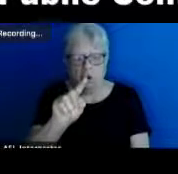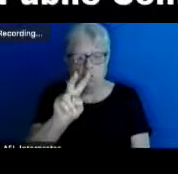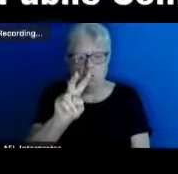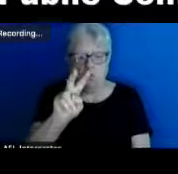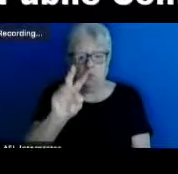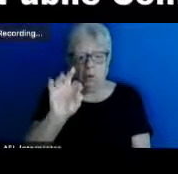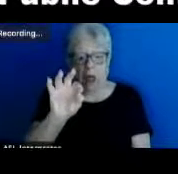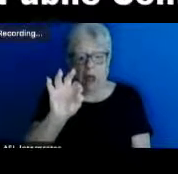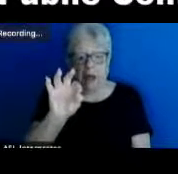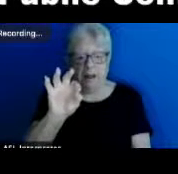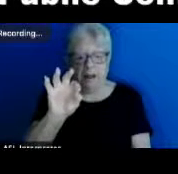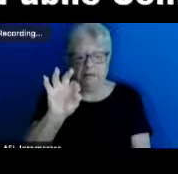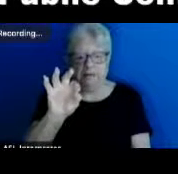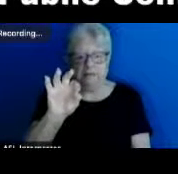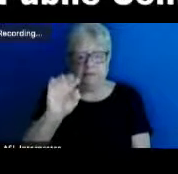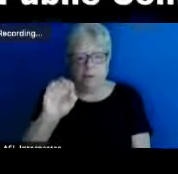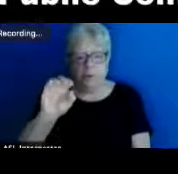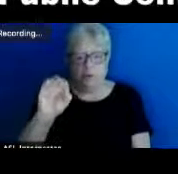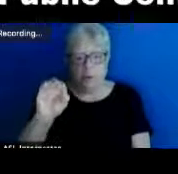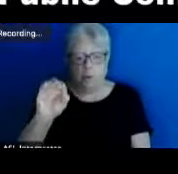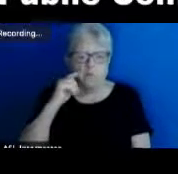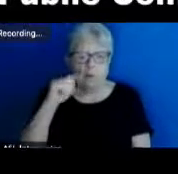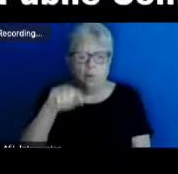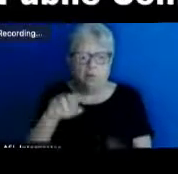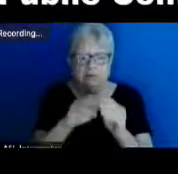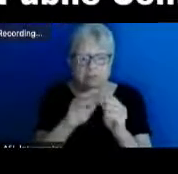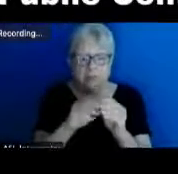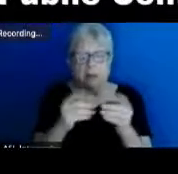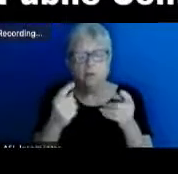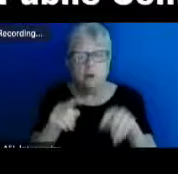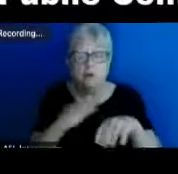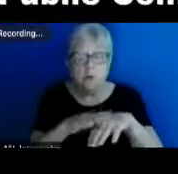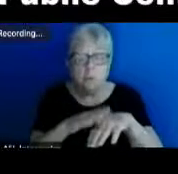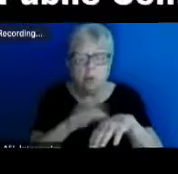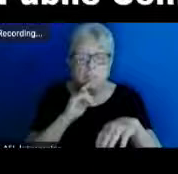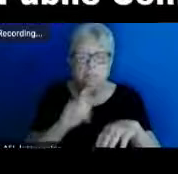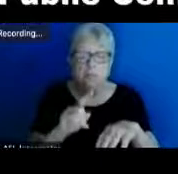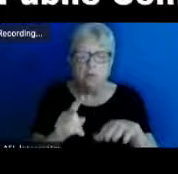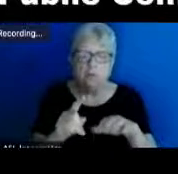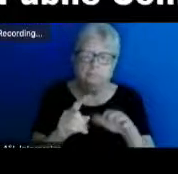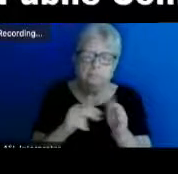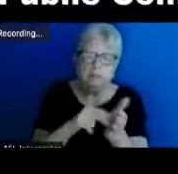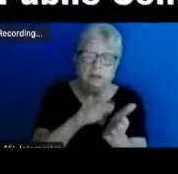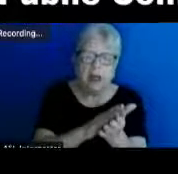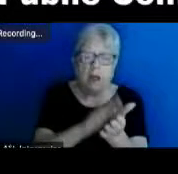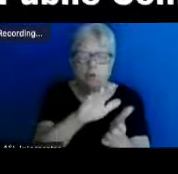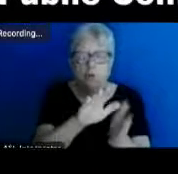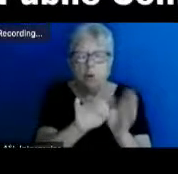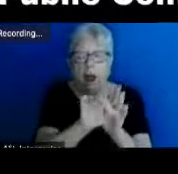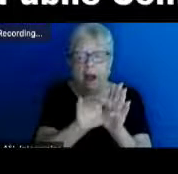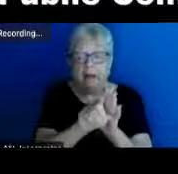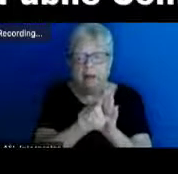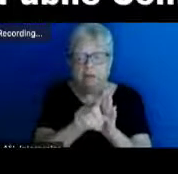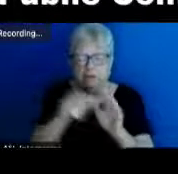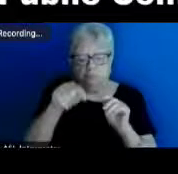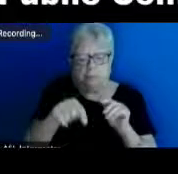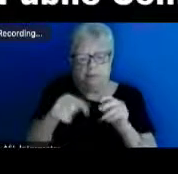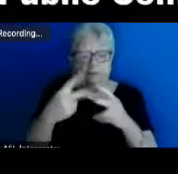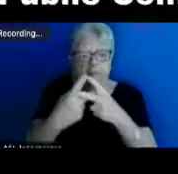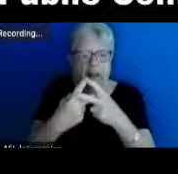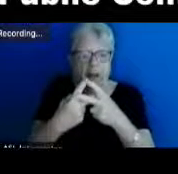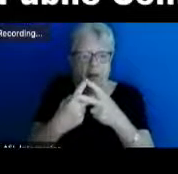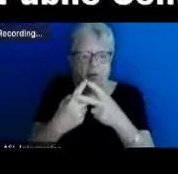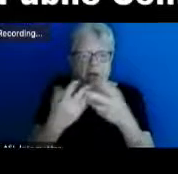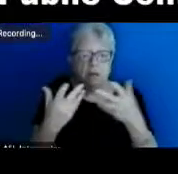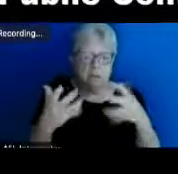882-7101-2900 for this meeting. When prompted to enter a participant ID, simply press pound. Once you've dialed in, you'll be placed in a queue.